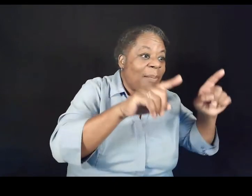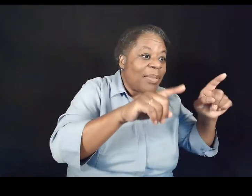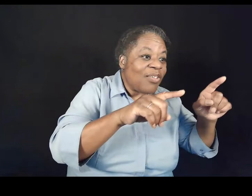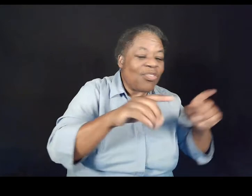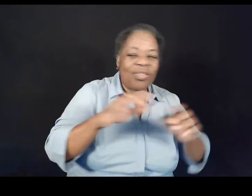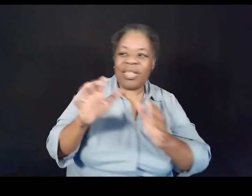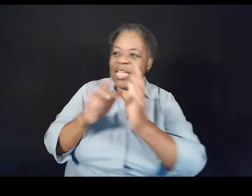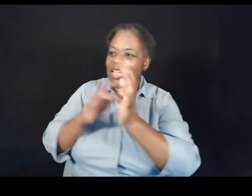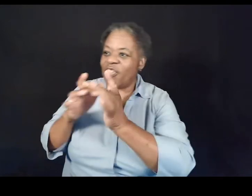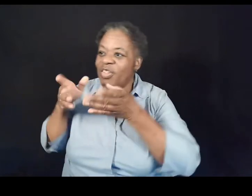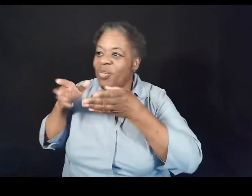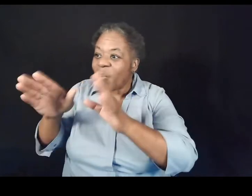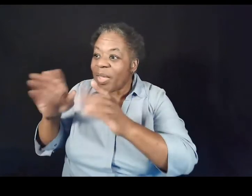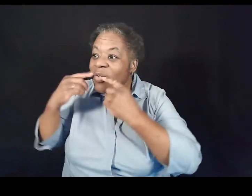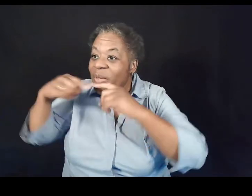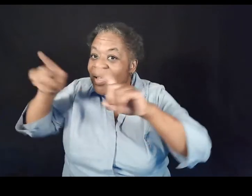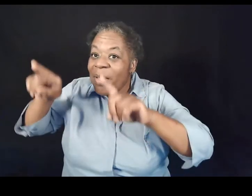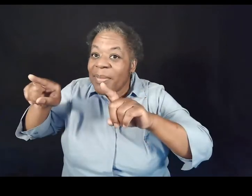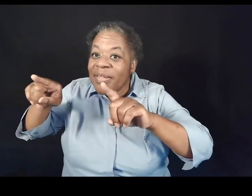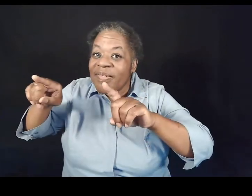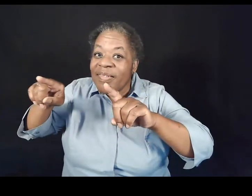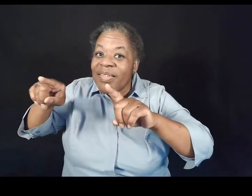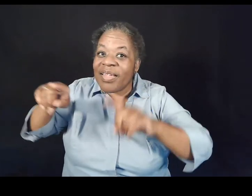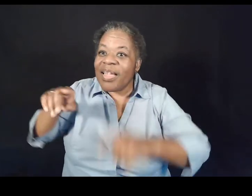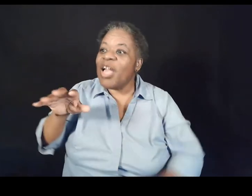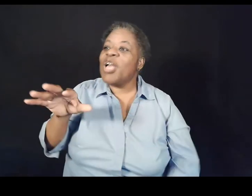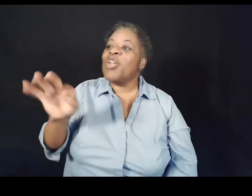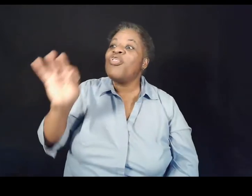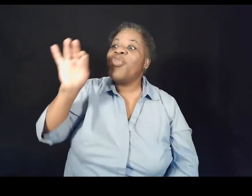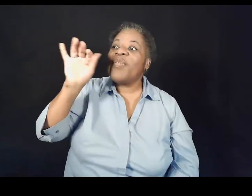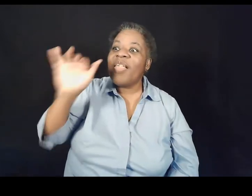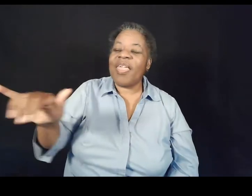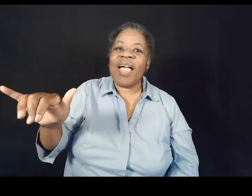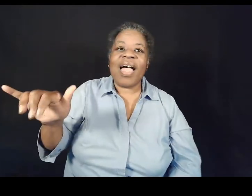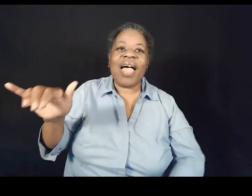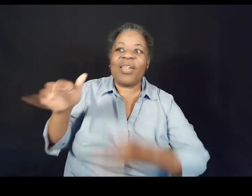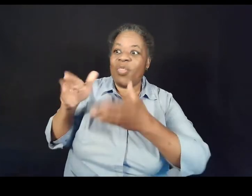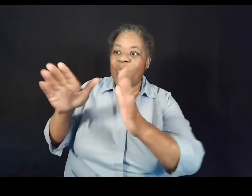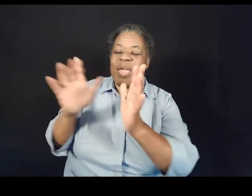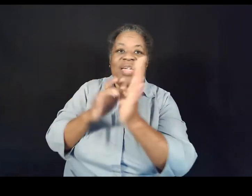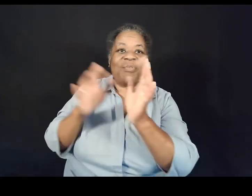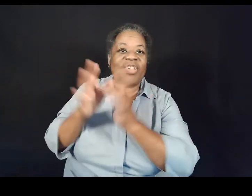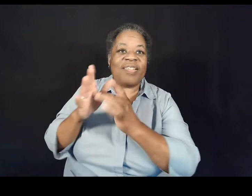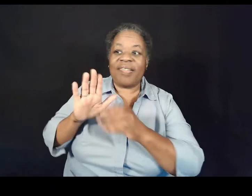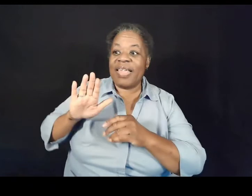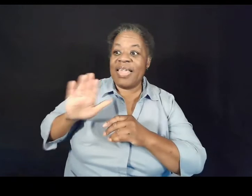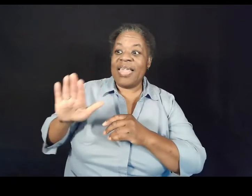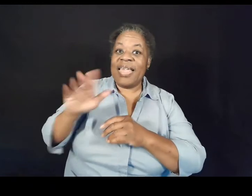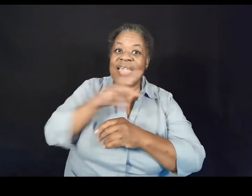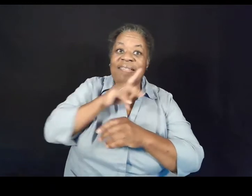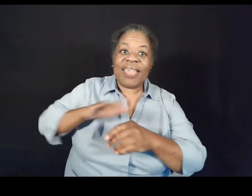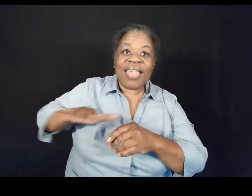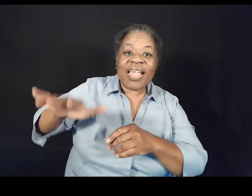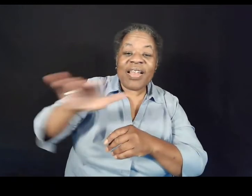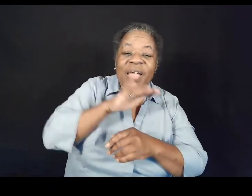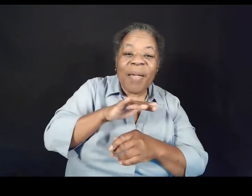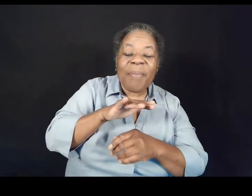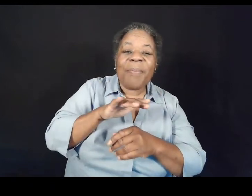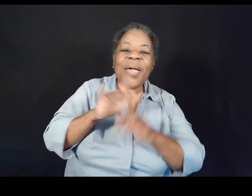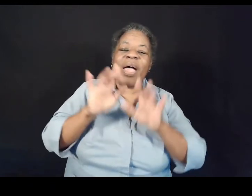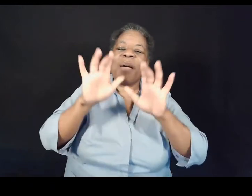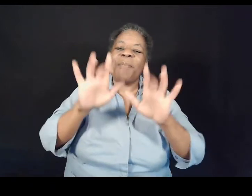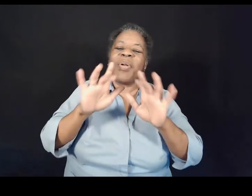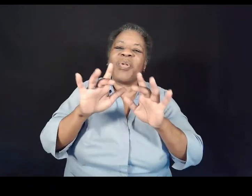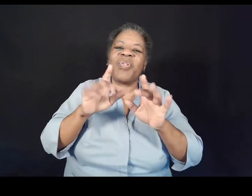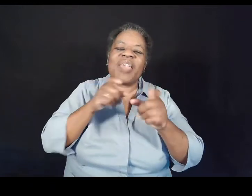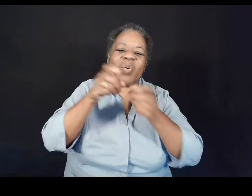way of accomplishing something, we'll choose the way of Jesus. Because in Jesus' kingdom, mercy rules.